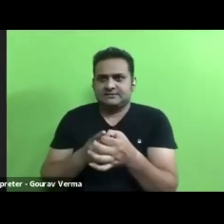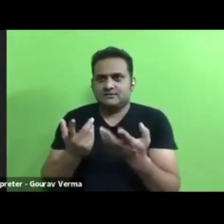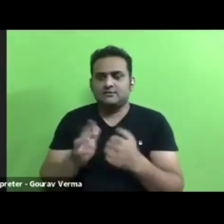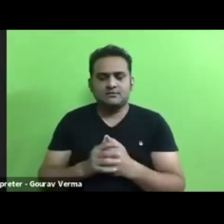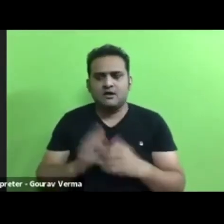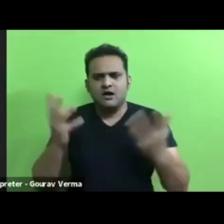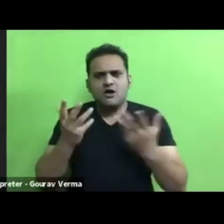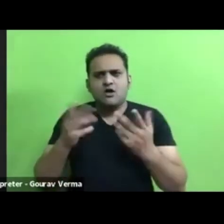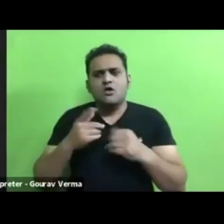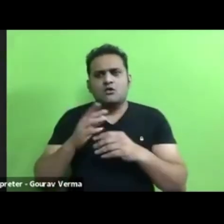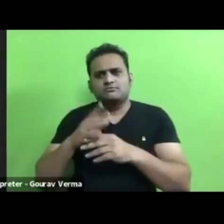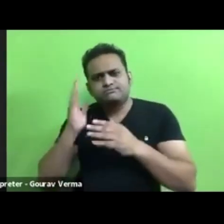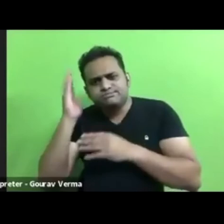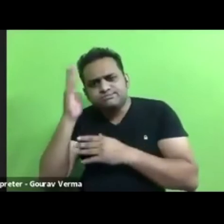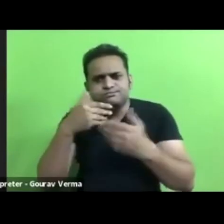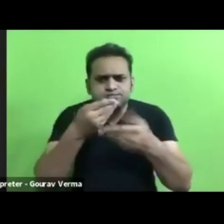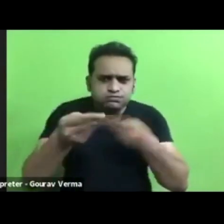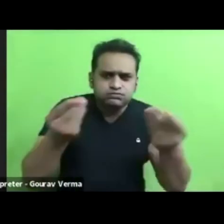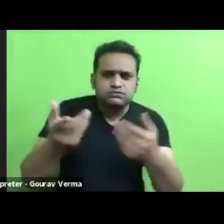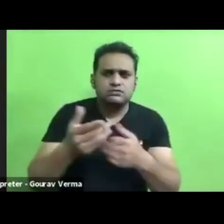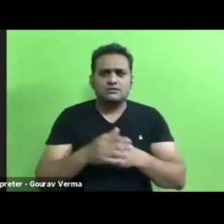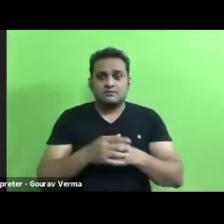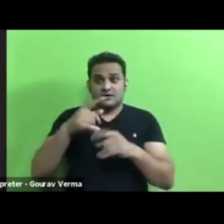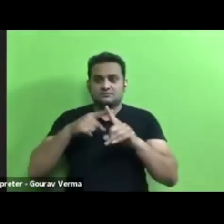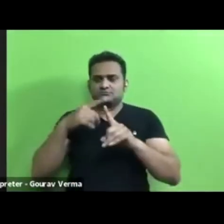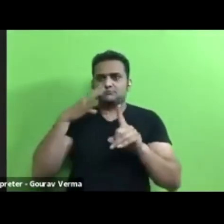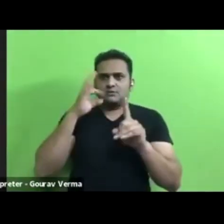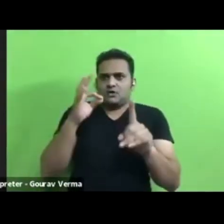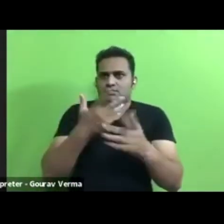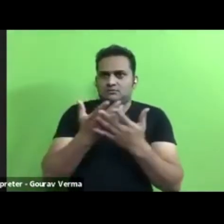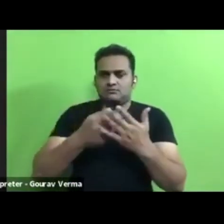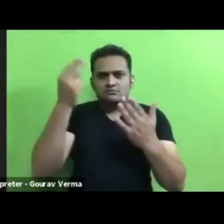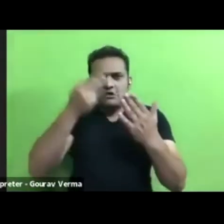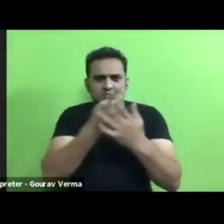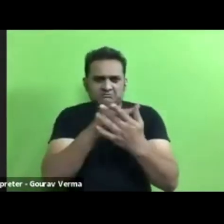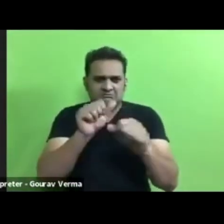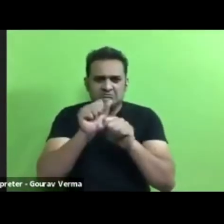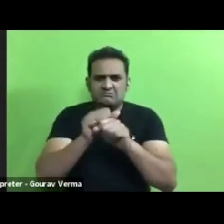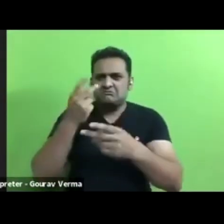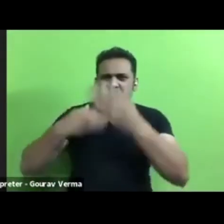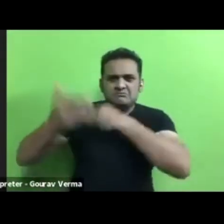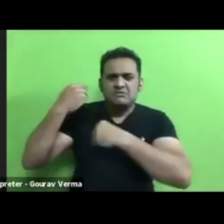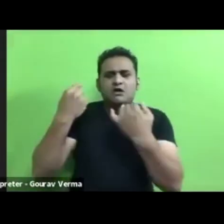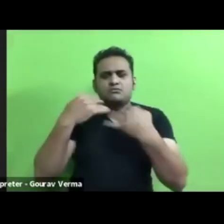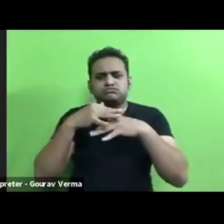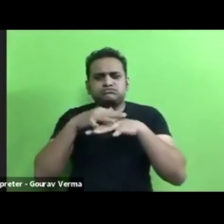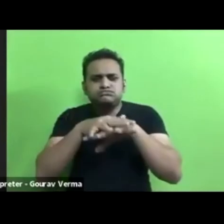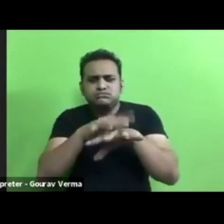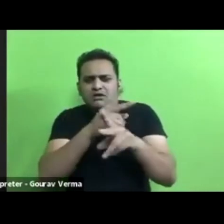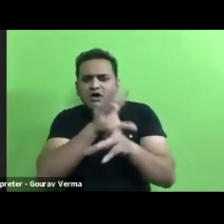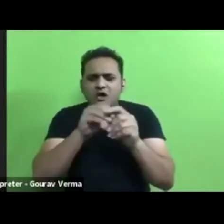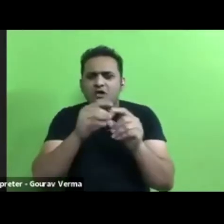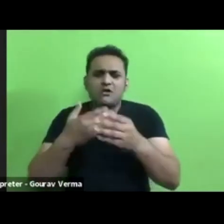present a nuanced as well as extremely important and ideal representation of art world, the histories, the submerged pasts,